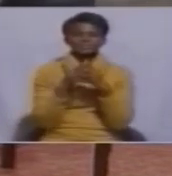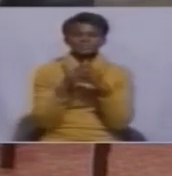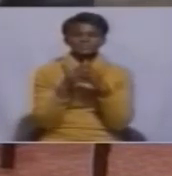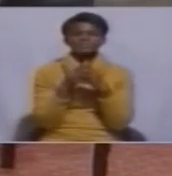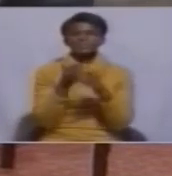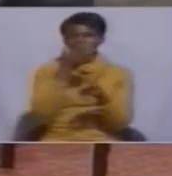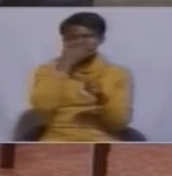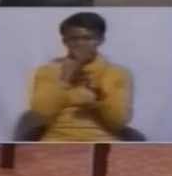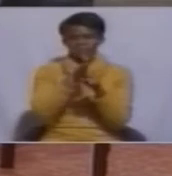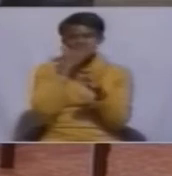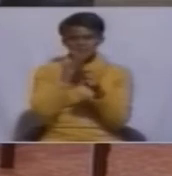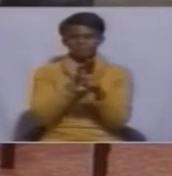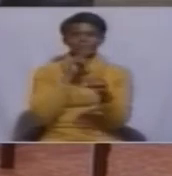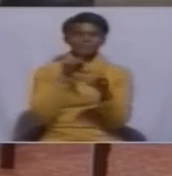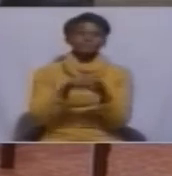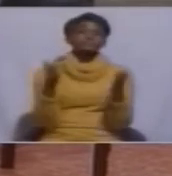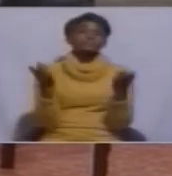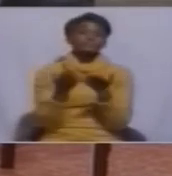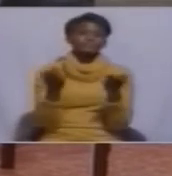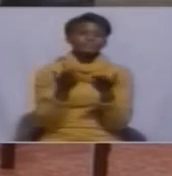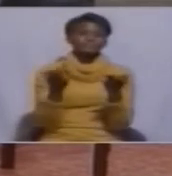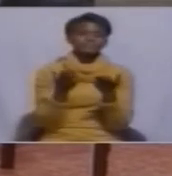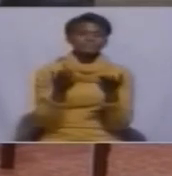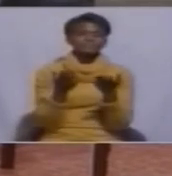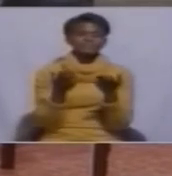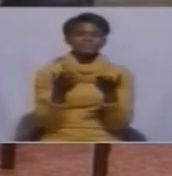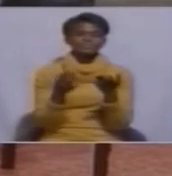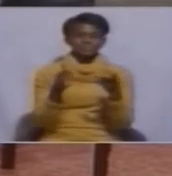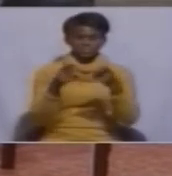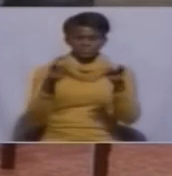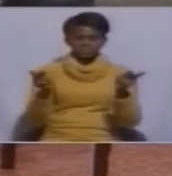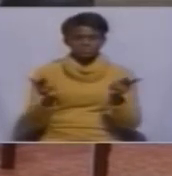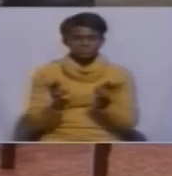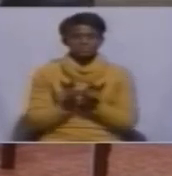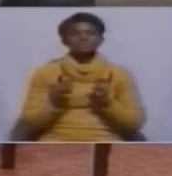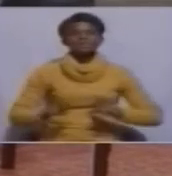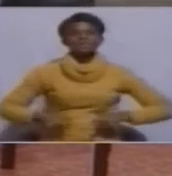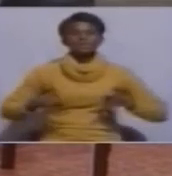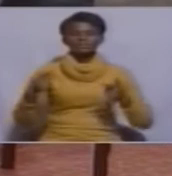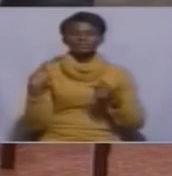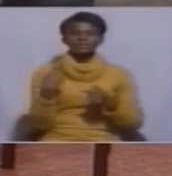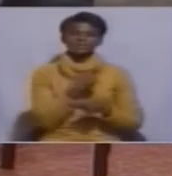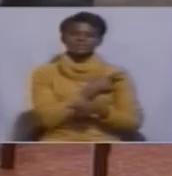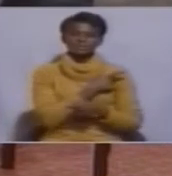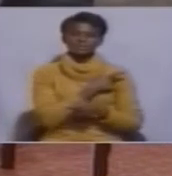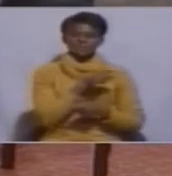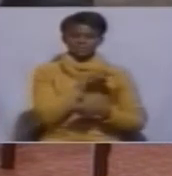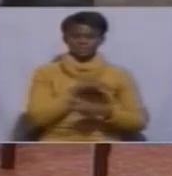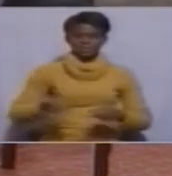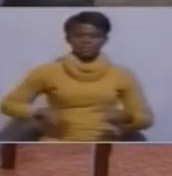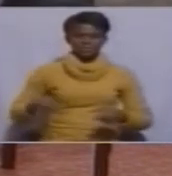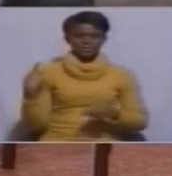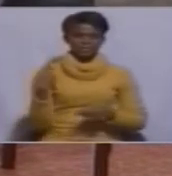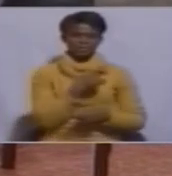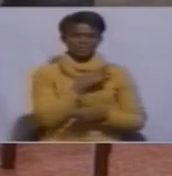rest assured that you will not be able to participate. For that life of that particular parliament. For the life of that particular parliament. So if members of parliament should know